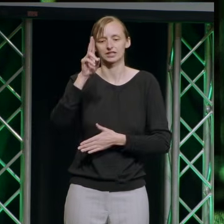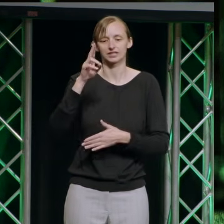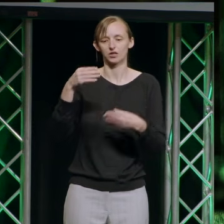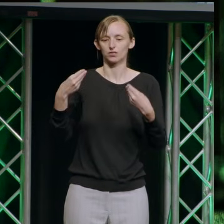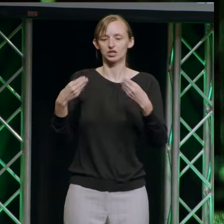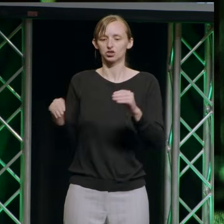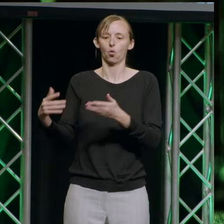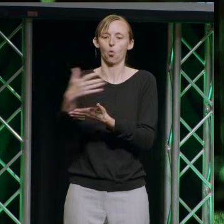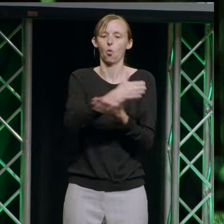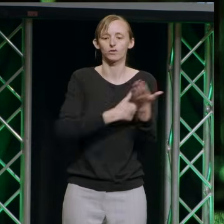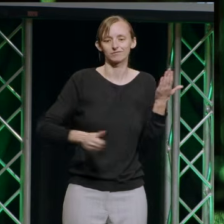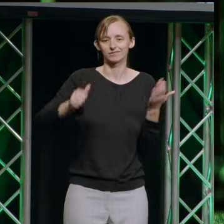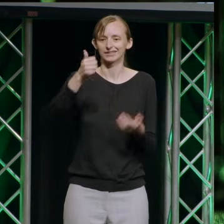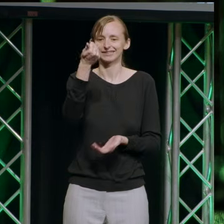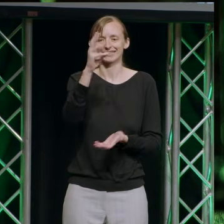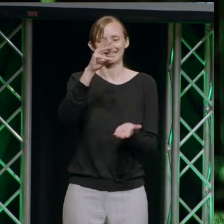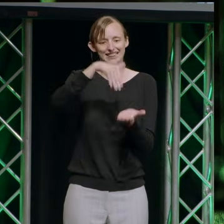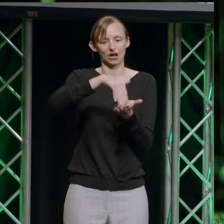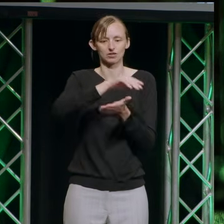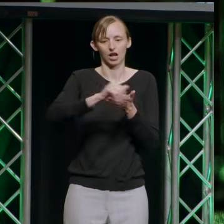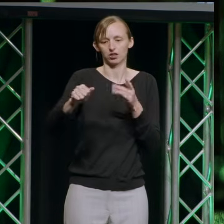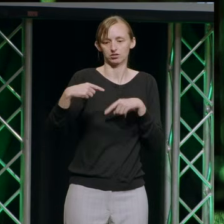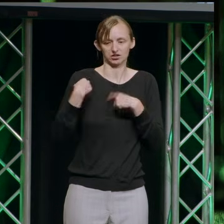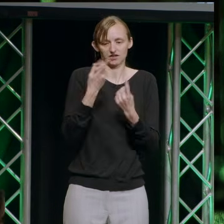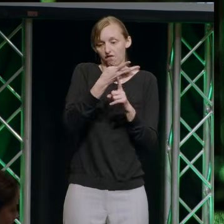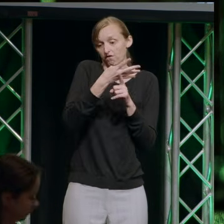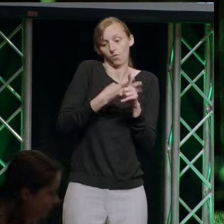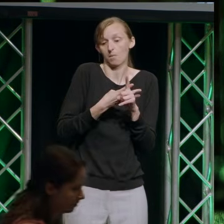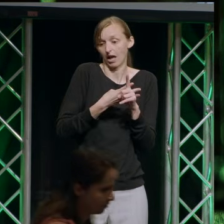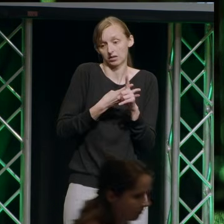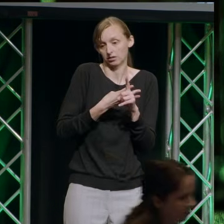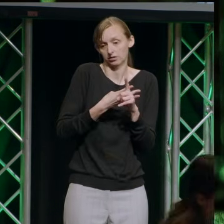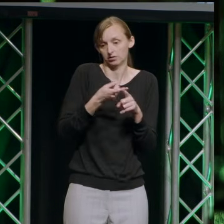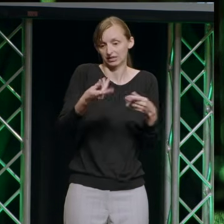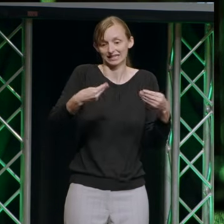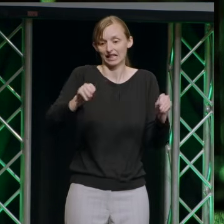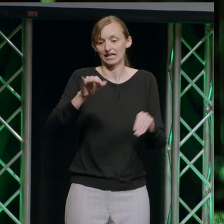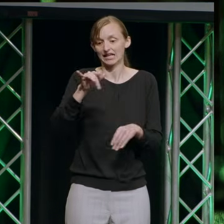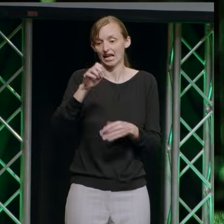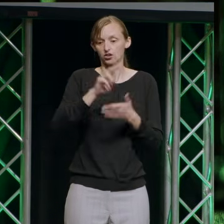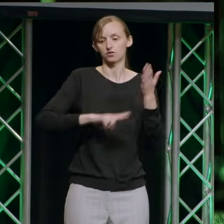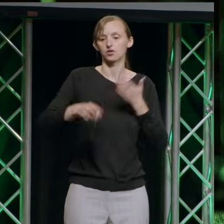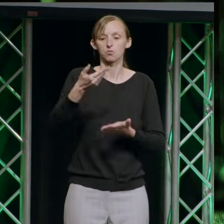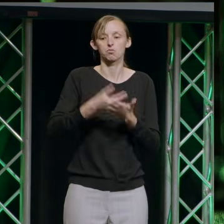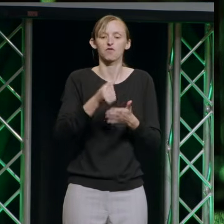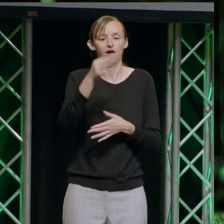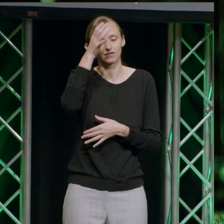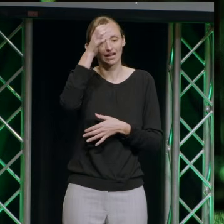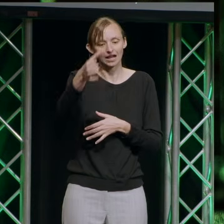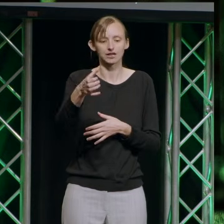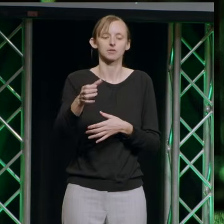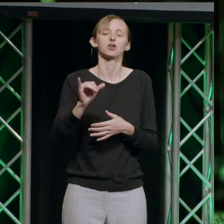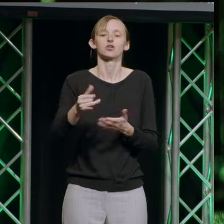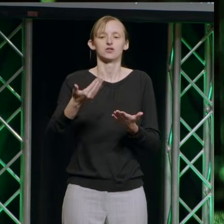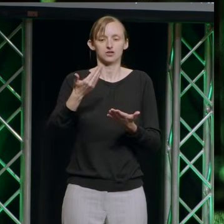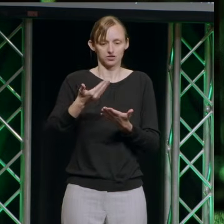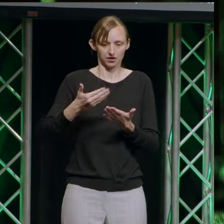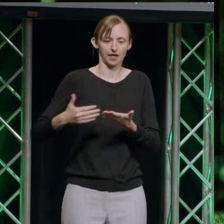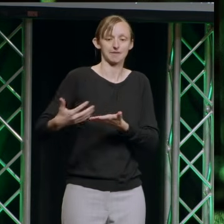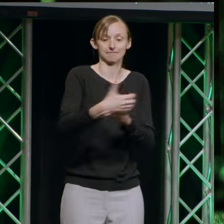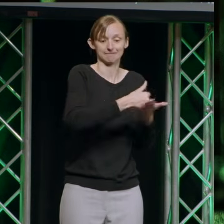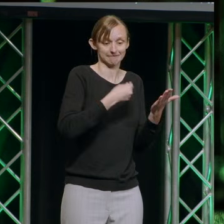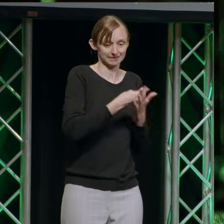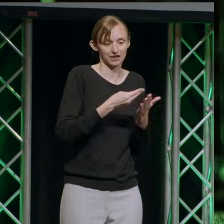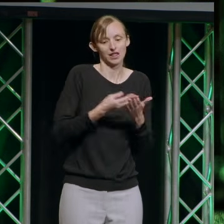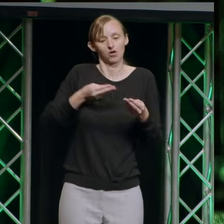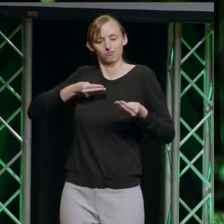generated $16,000 in revenue just in the last 4 months. This proof of concept has helped us generate revenue that we're funneling back into